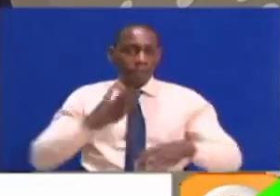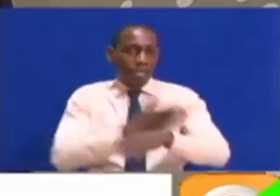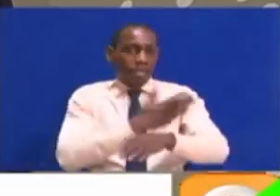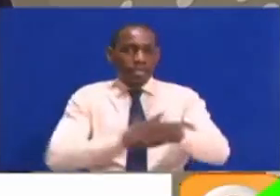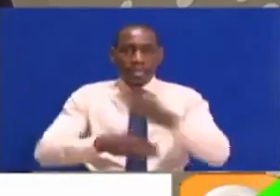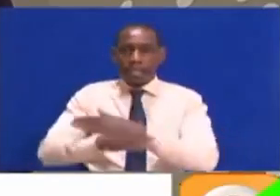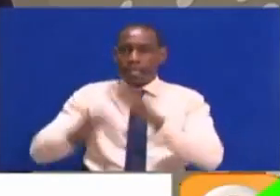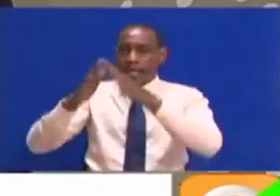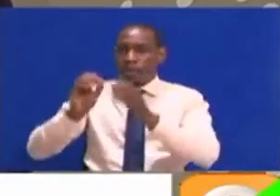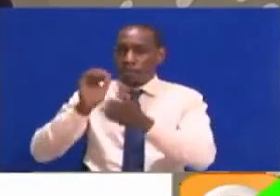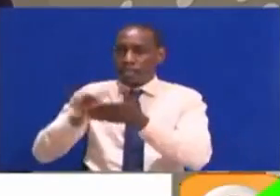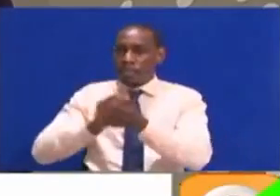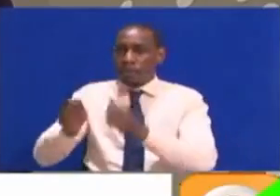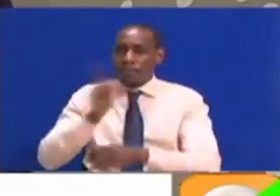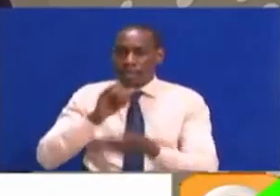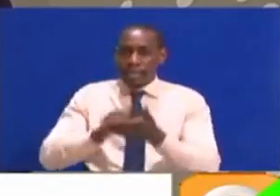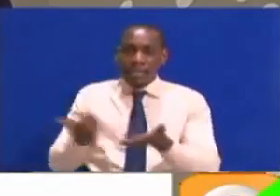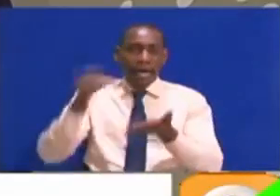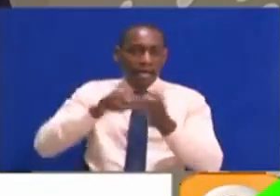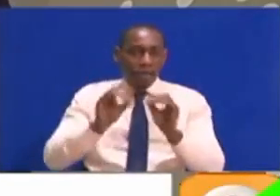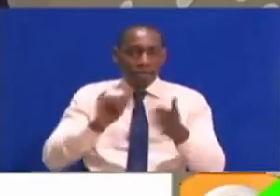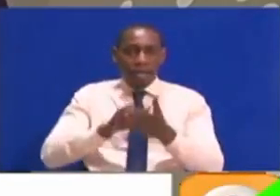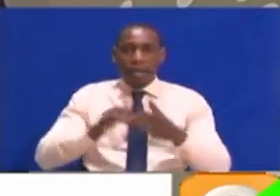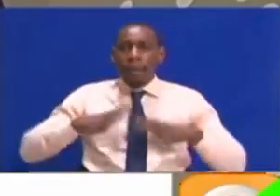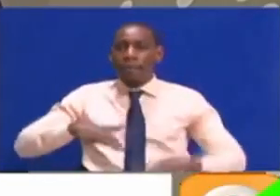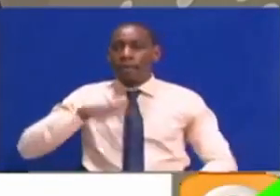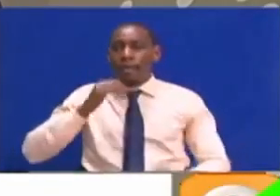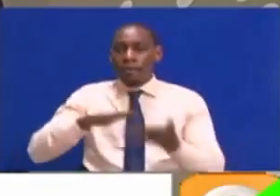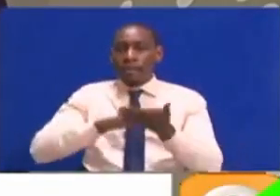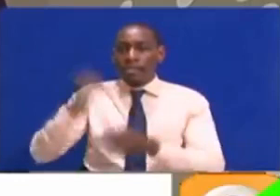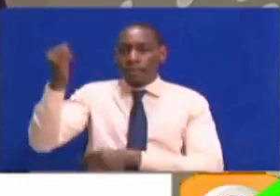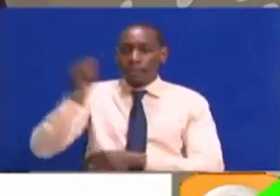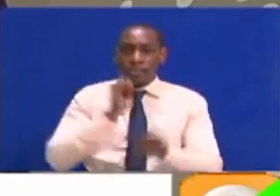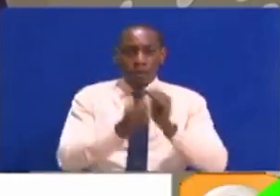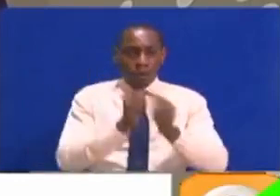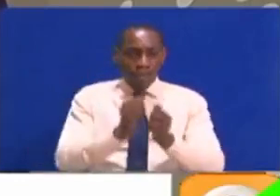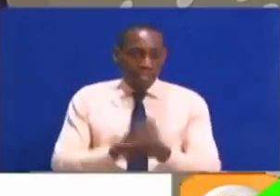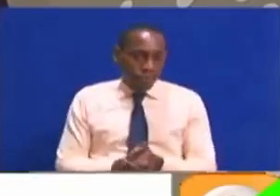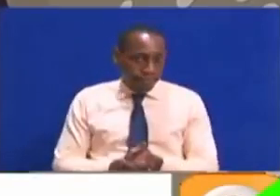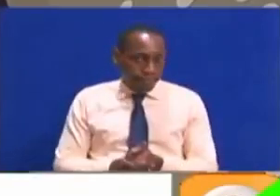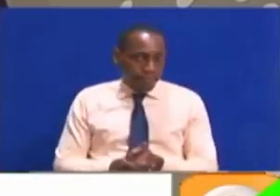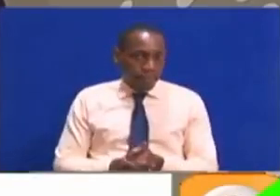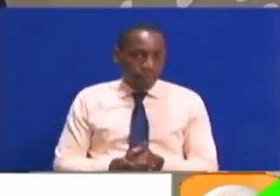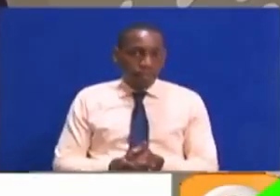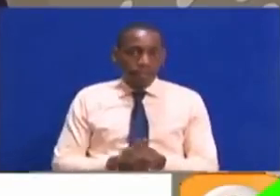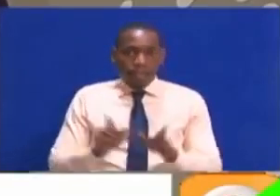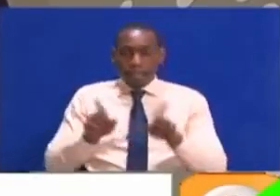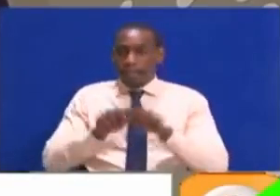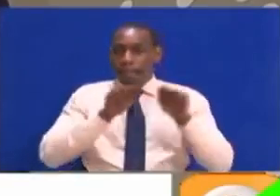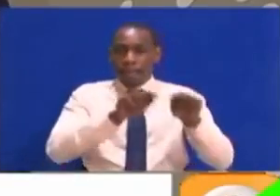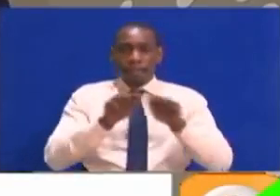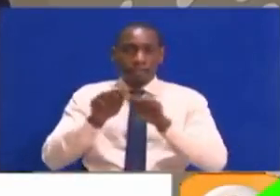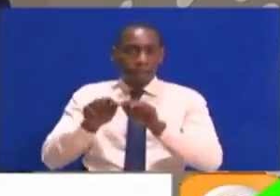homeless, that never again shall lives be lost on account of political competition? I won't attempt to apportion